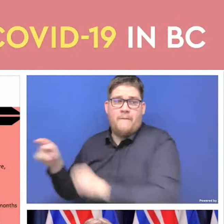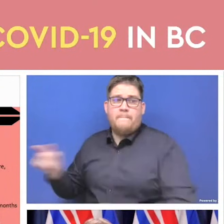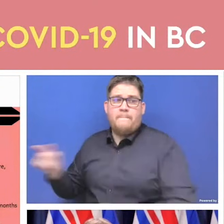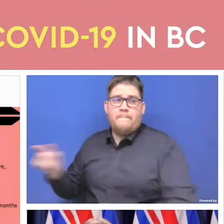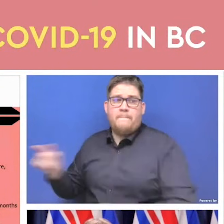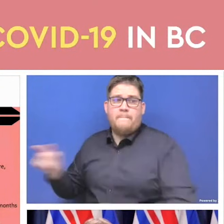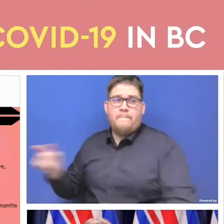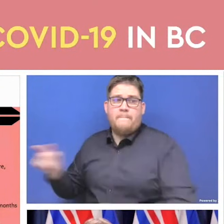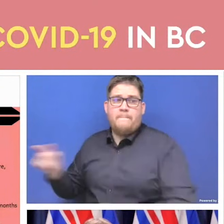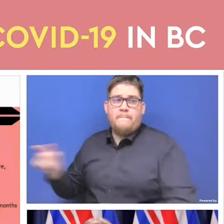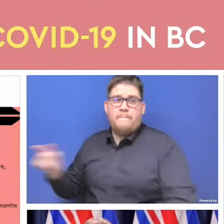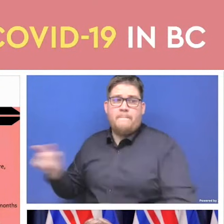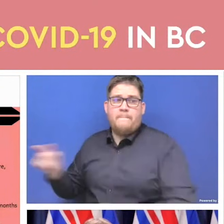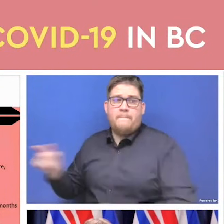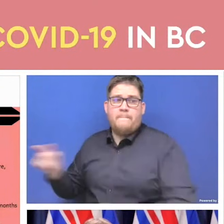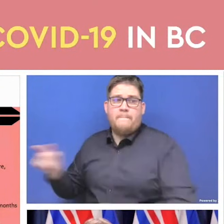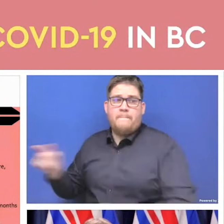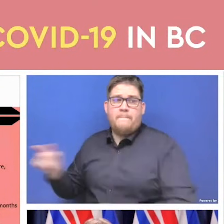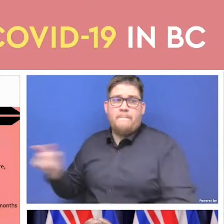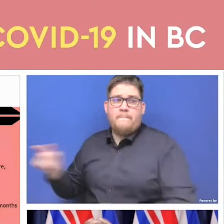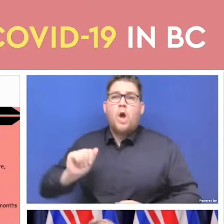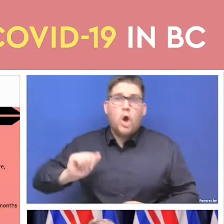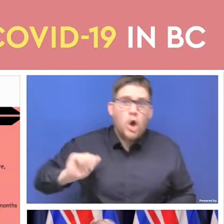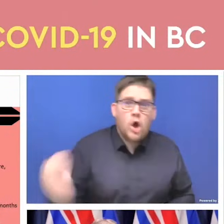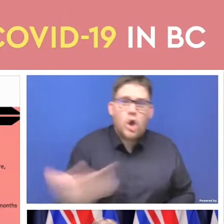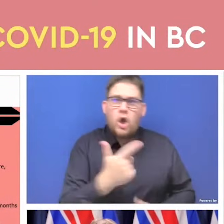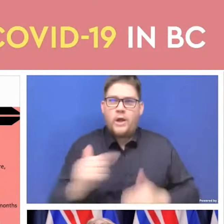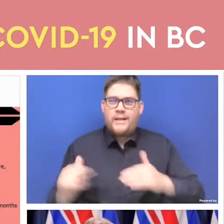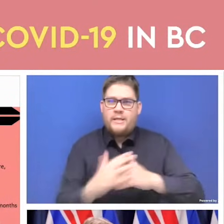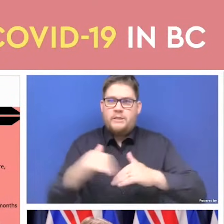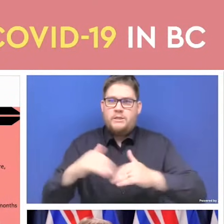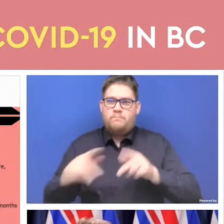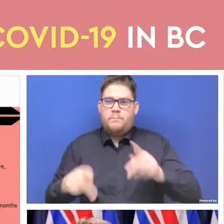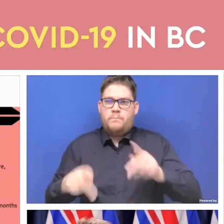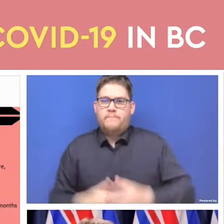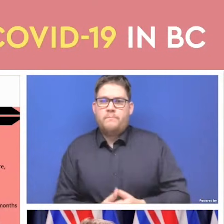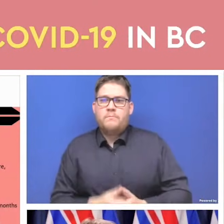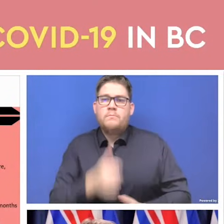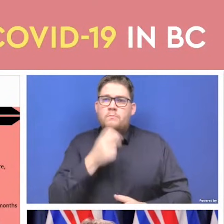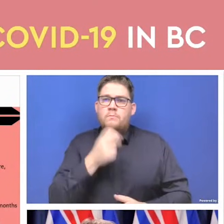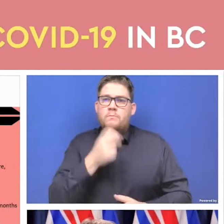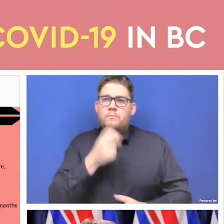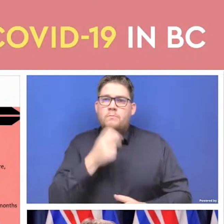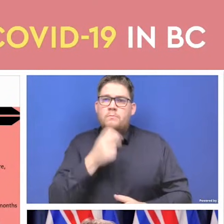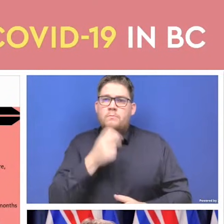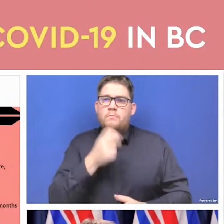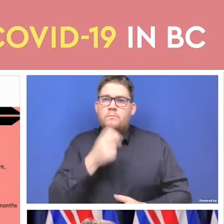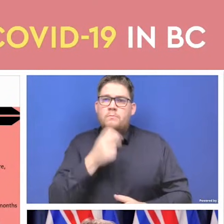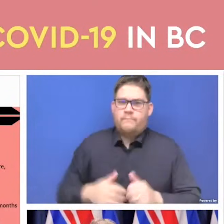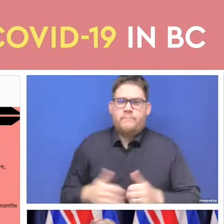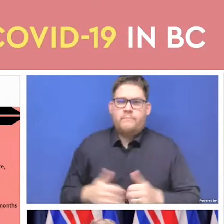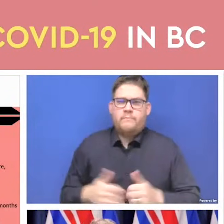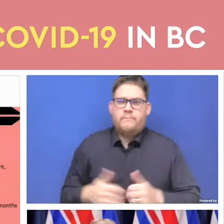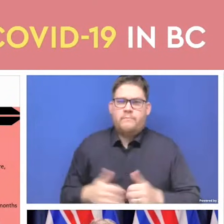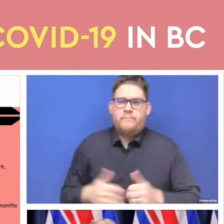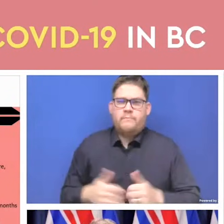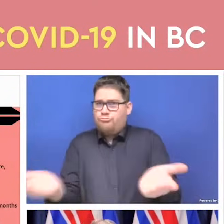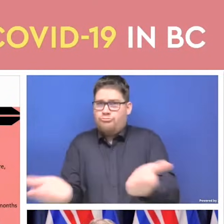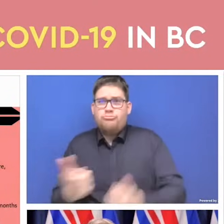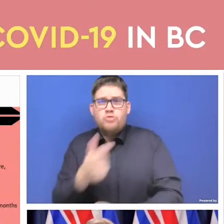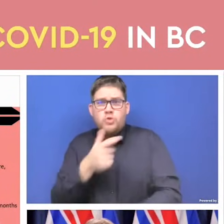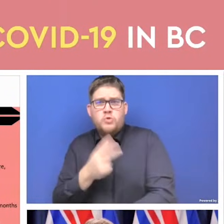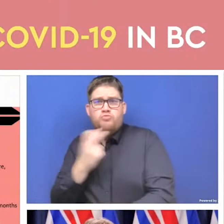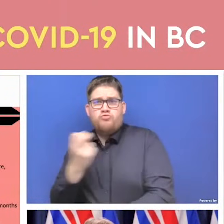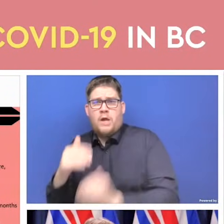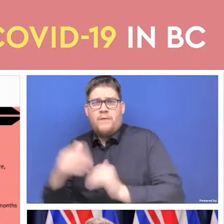Indigenous peoples who are eligible. So that would be Indigenous peoples from 12 on up. And, you know, the